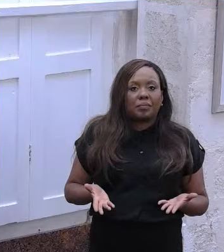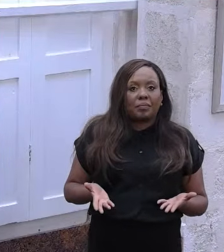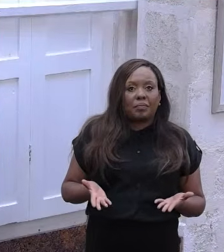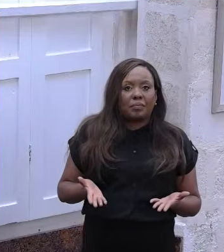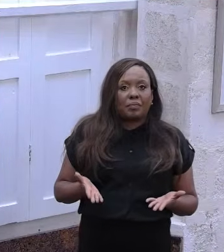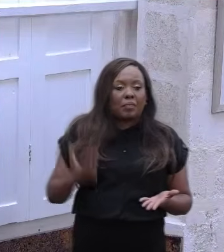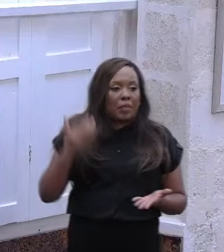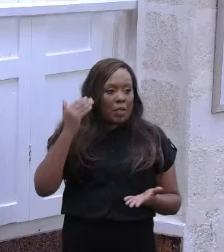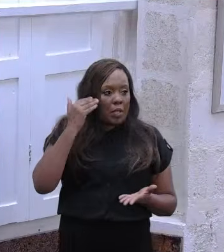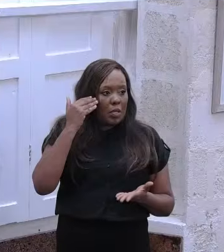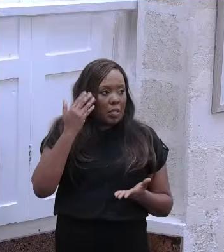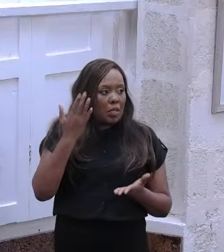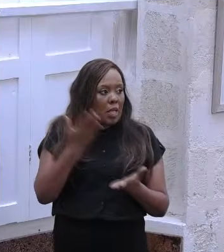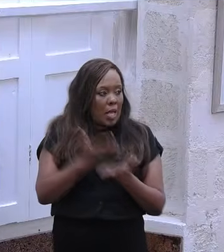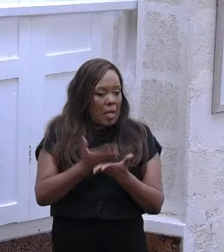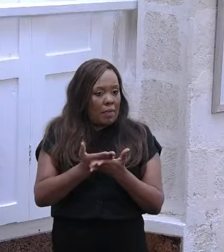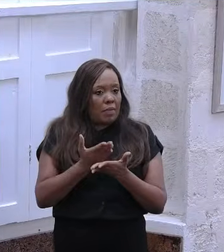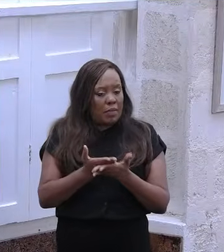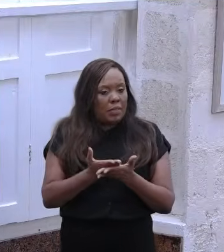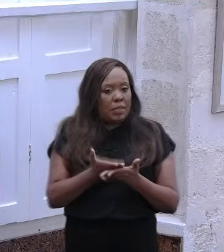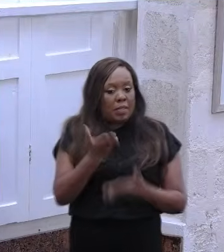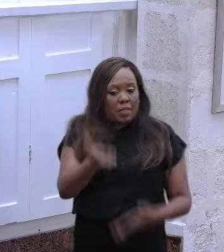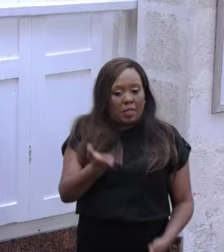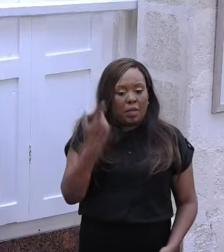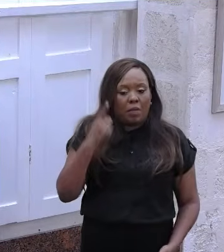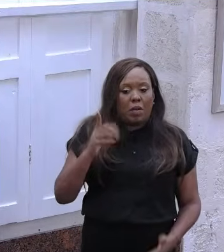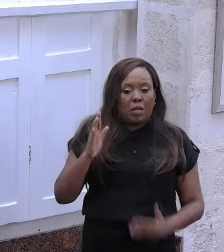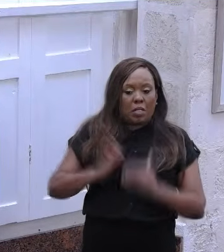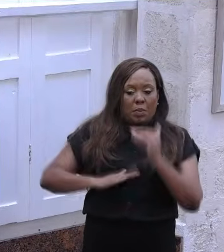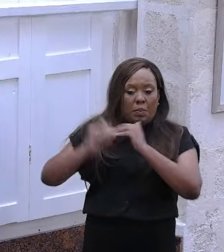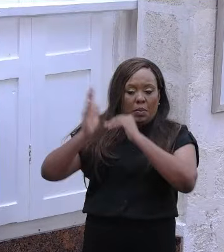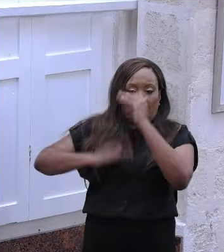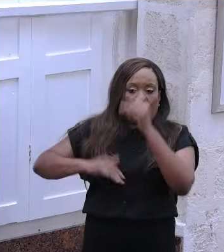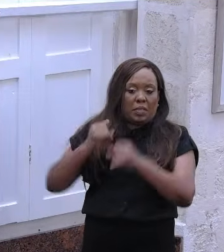was there in the construction sector.